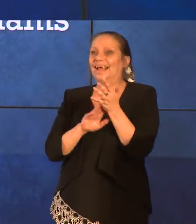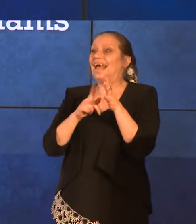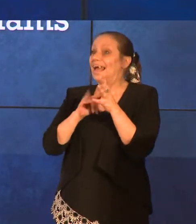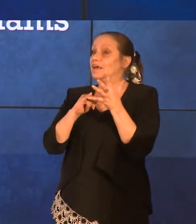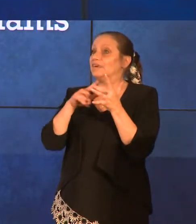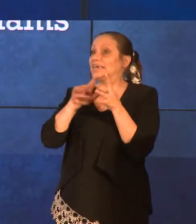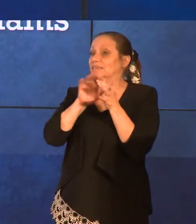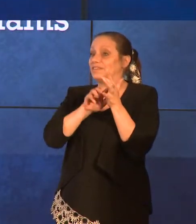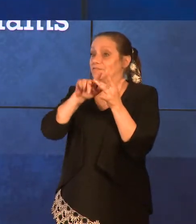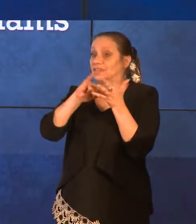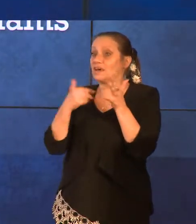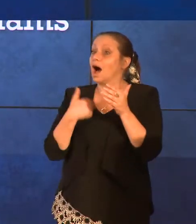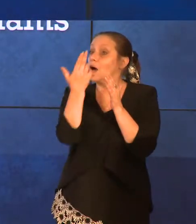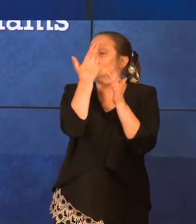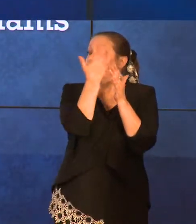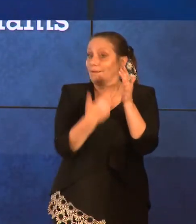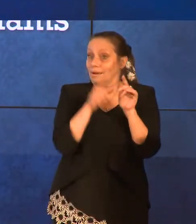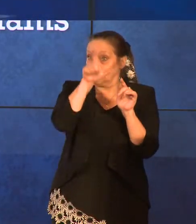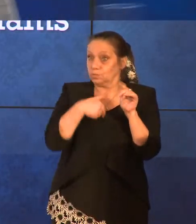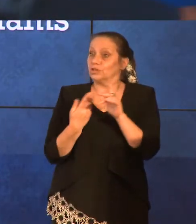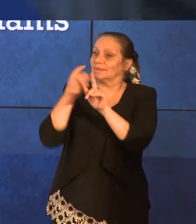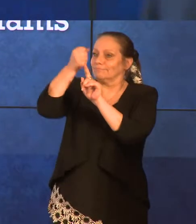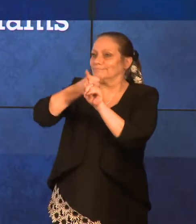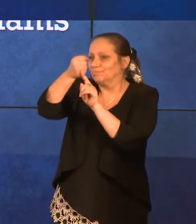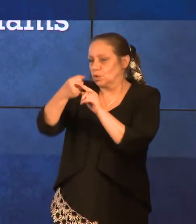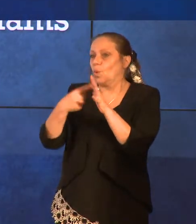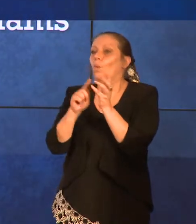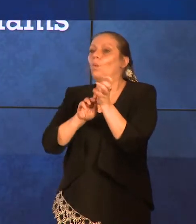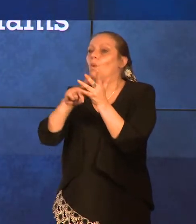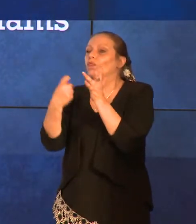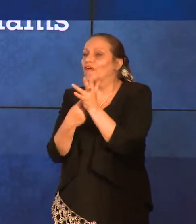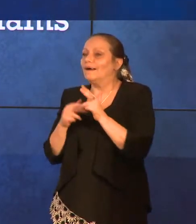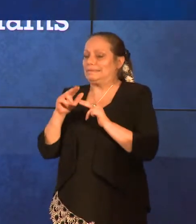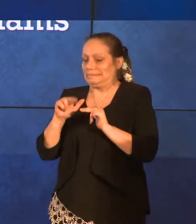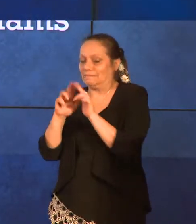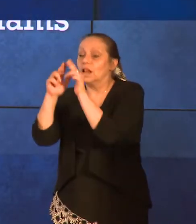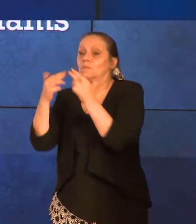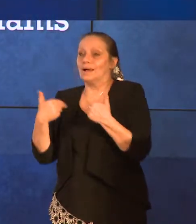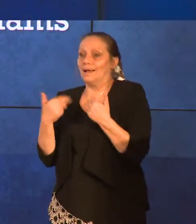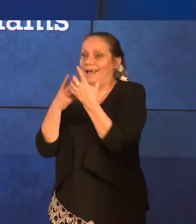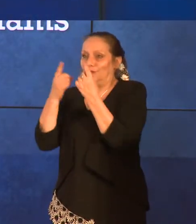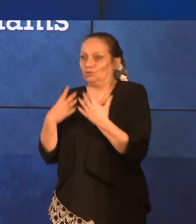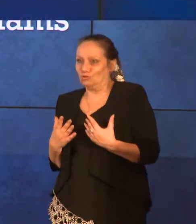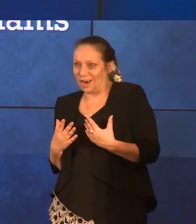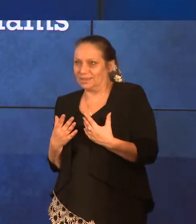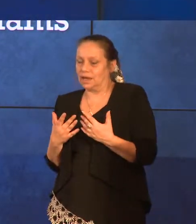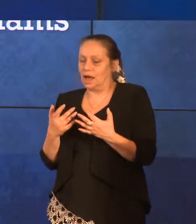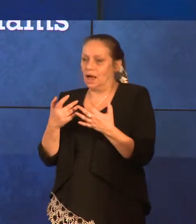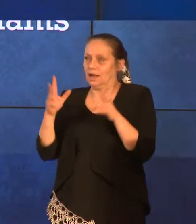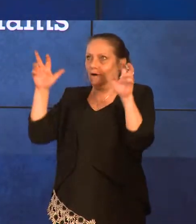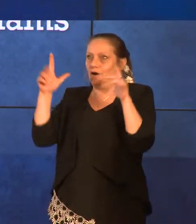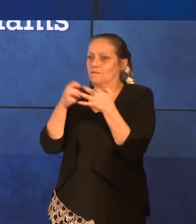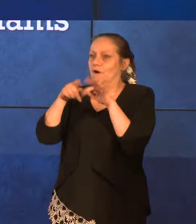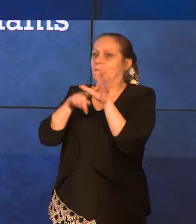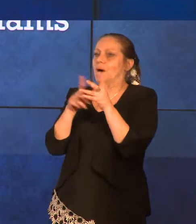Siffis. I am an artist, advocate, author and developer and director of By Accident, which is a